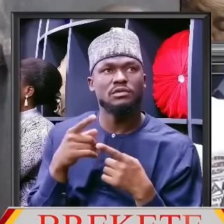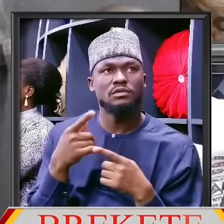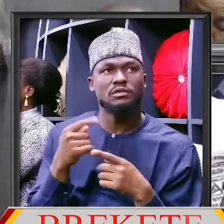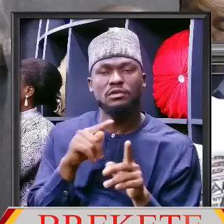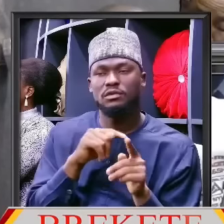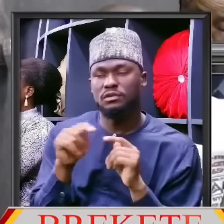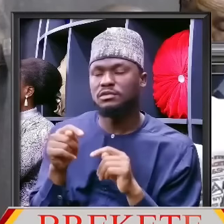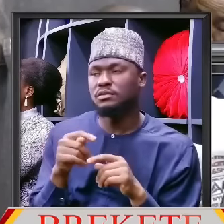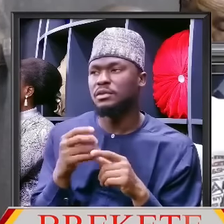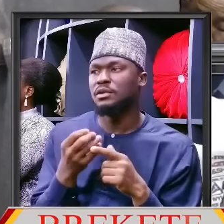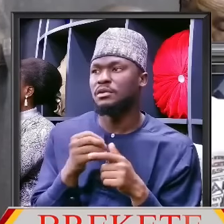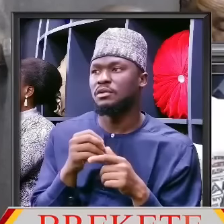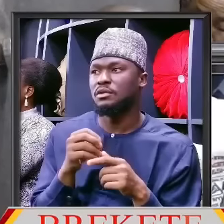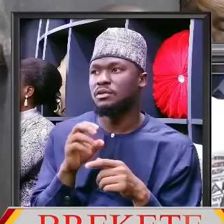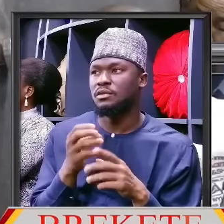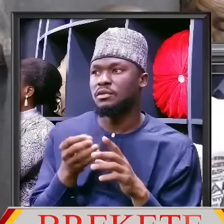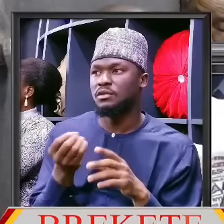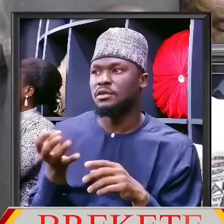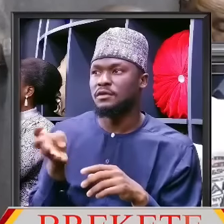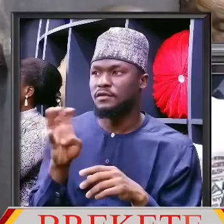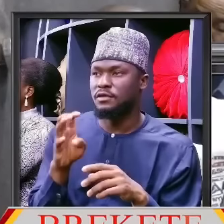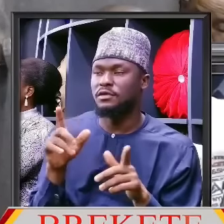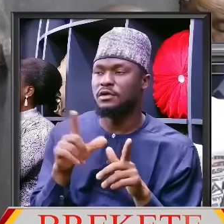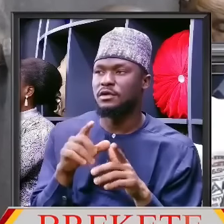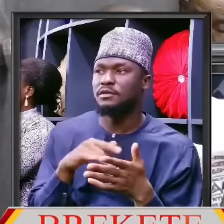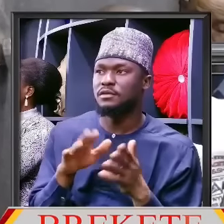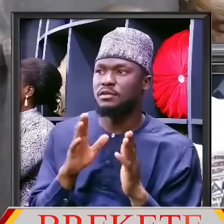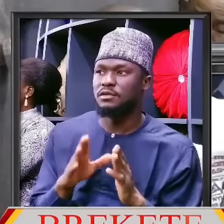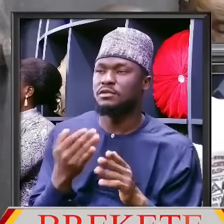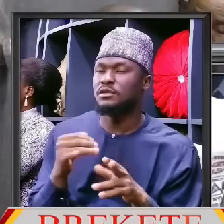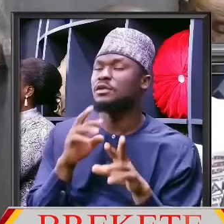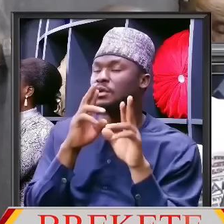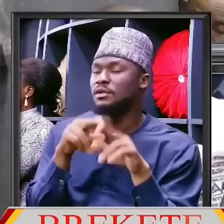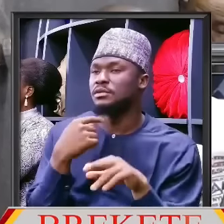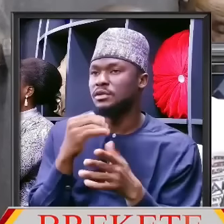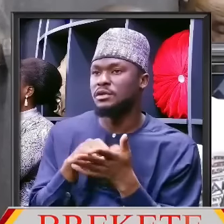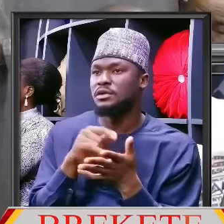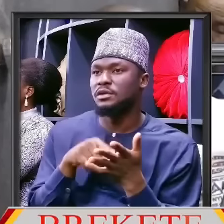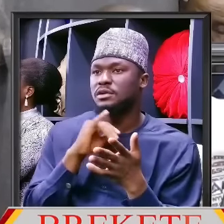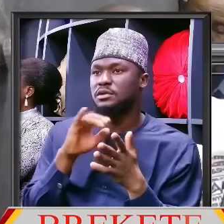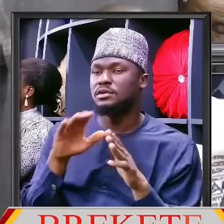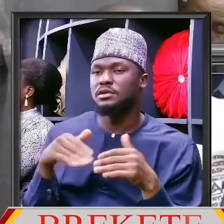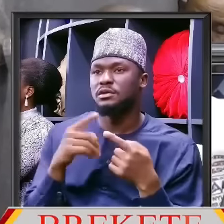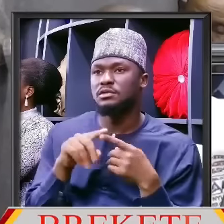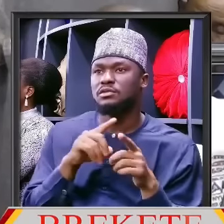of our SS 400 level medical students. They respond. Tell us, see how we will do